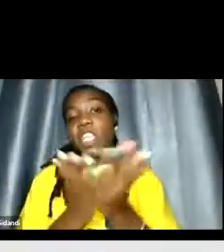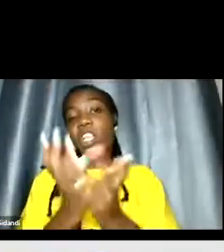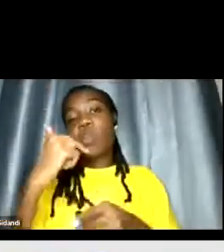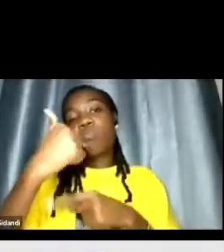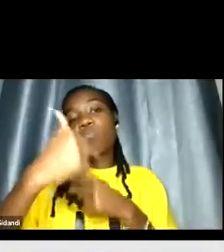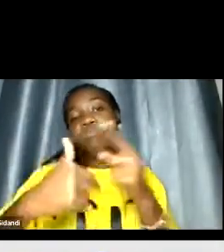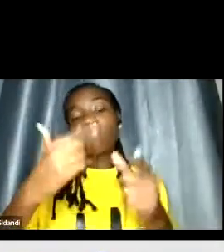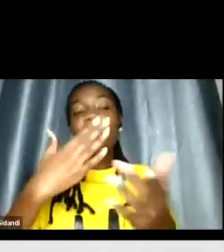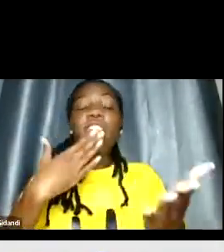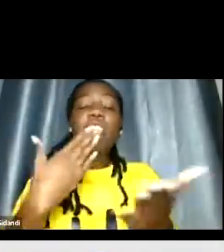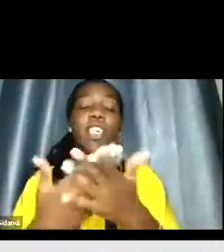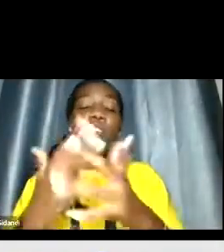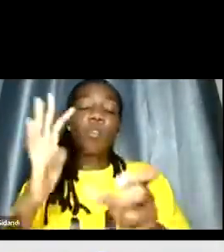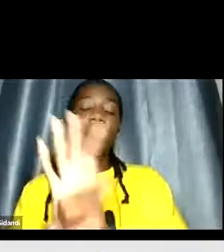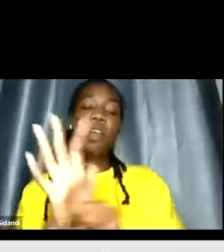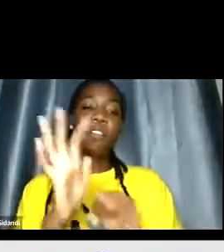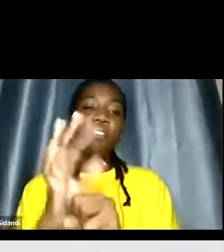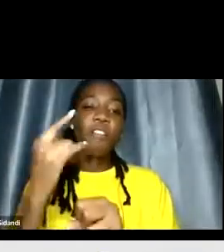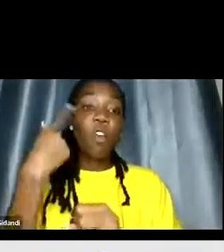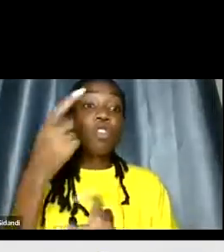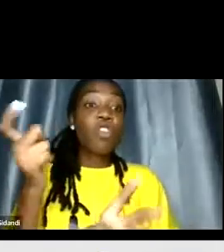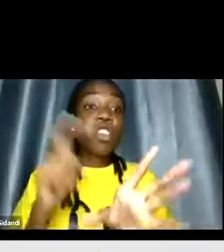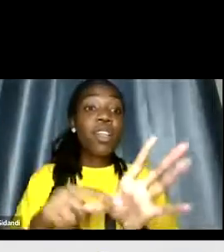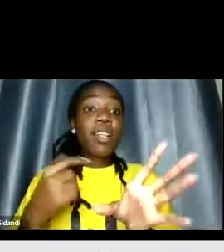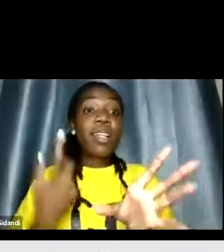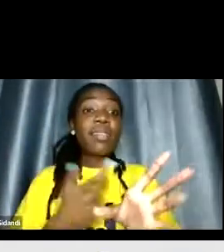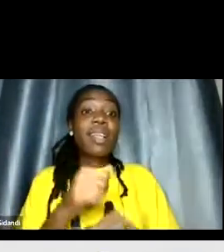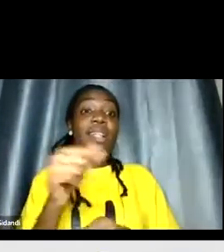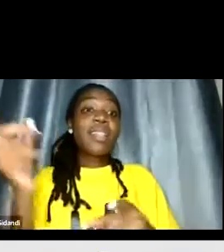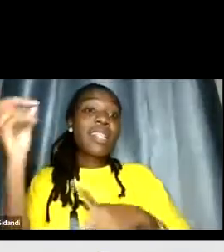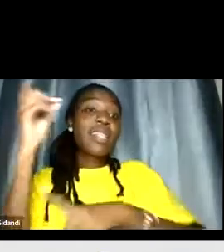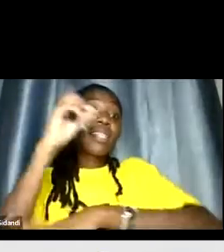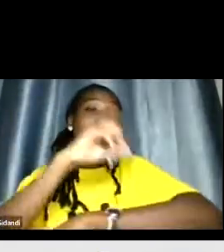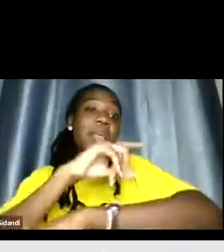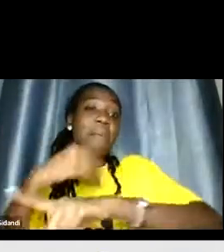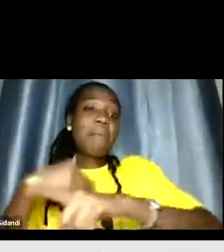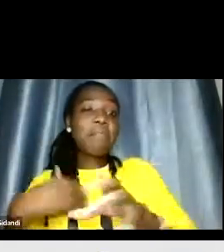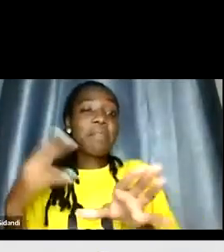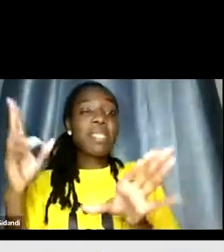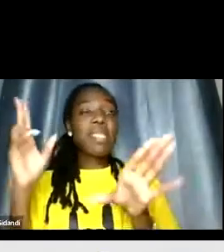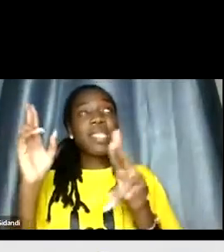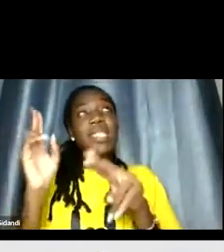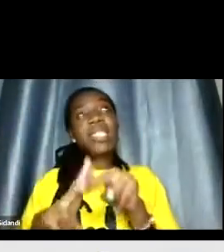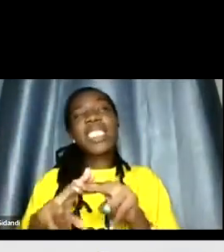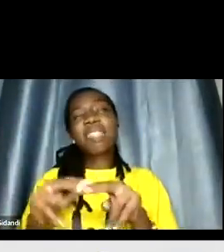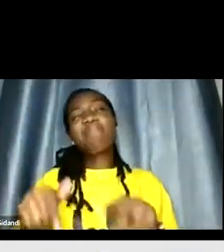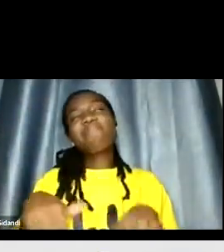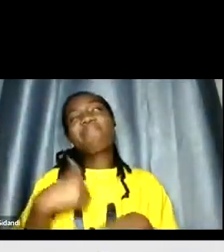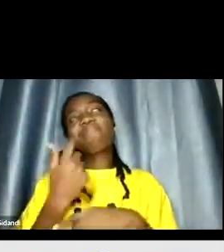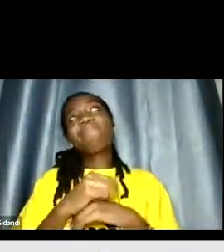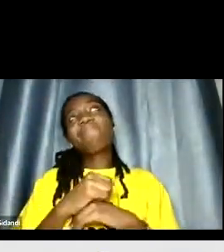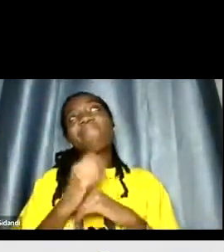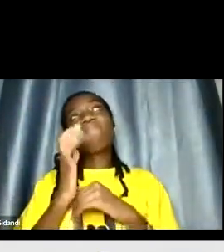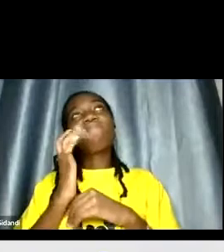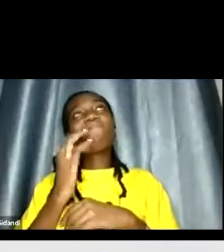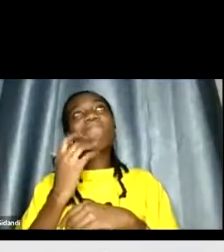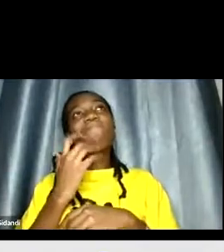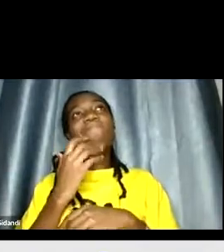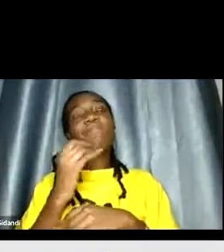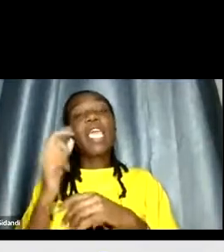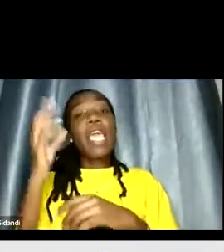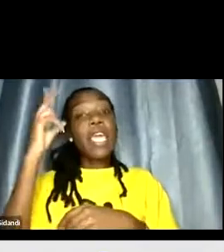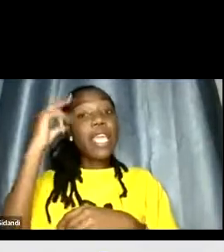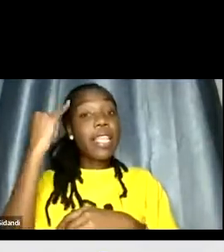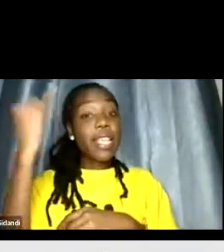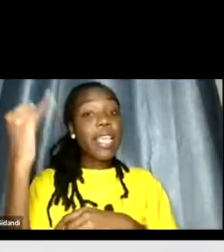so much for joining us. And the other day I was just sitting by myself and remembered the idea of Get It Right with the